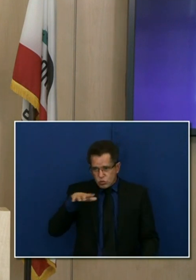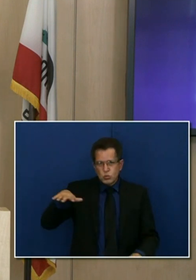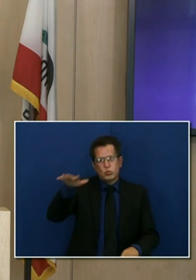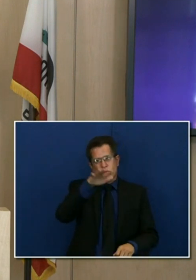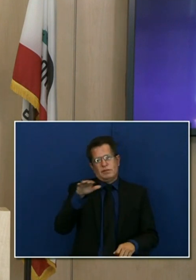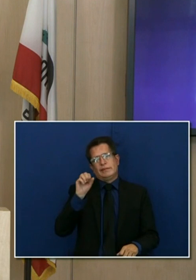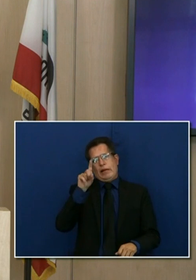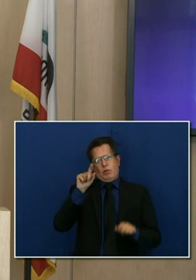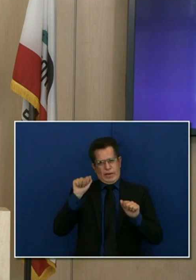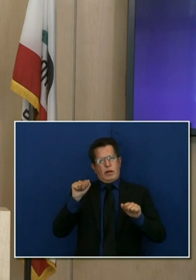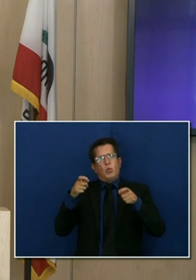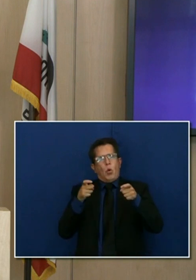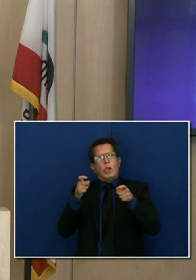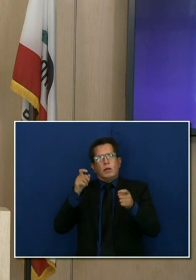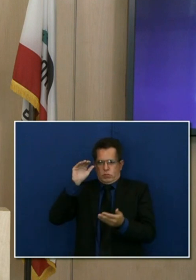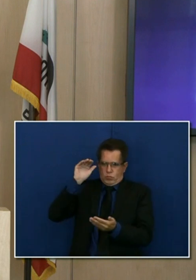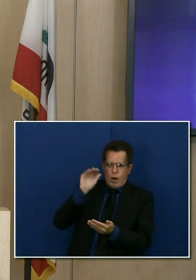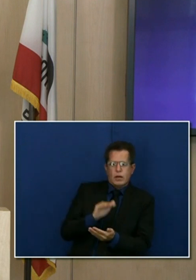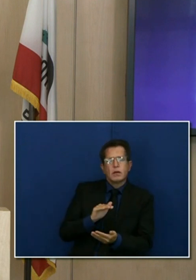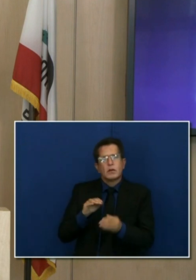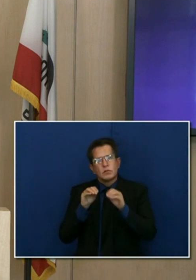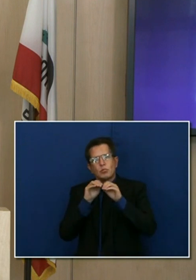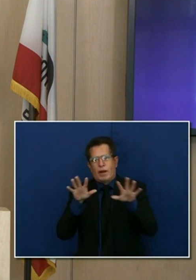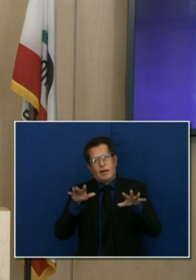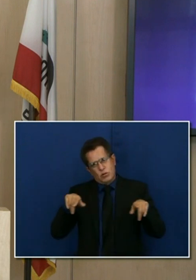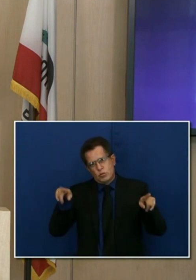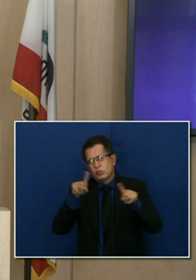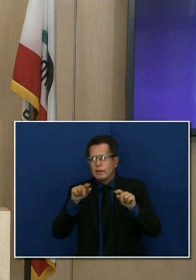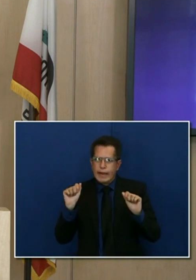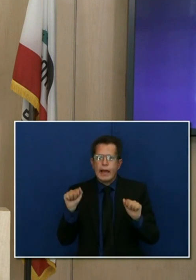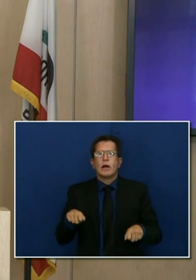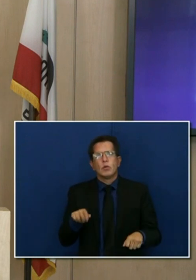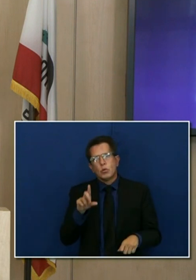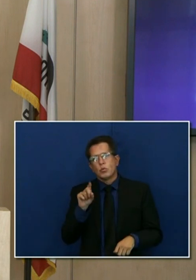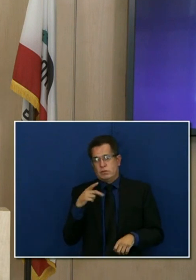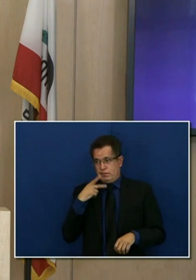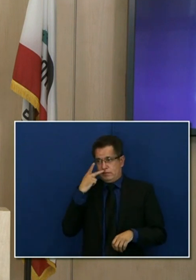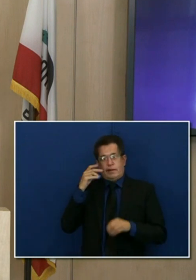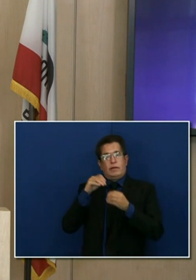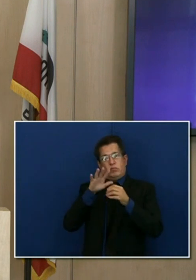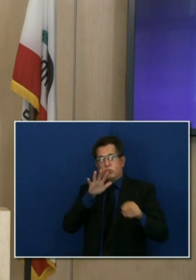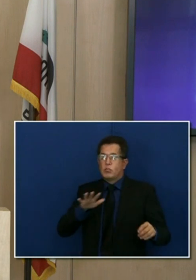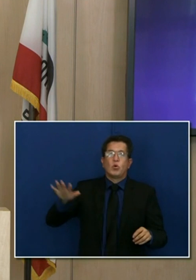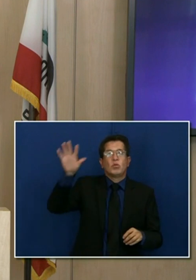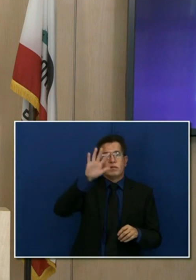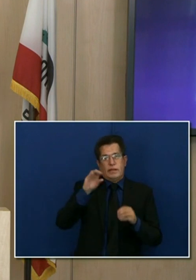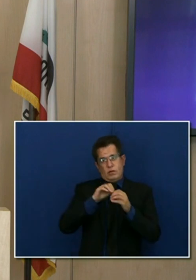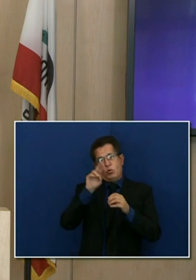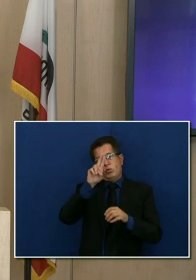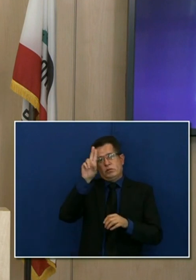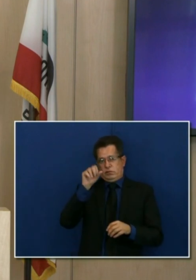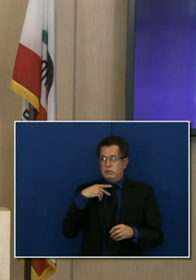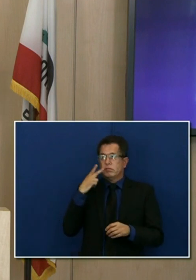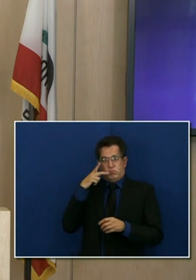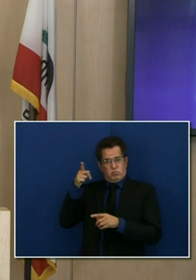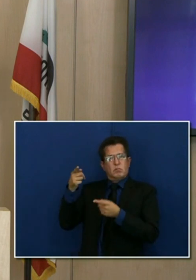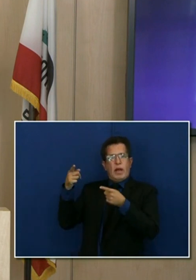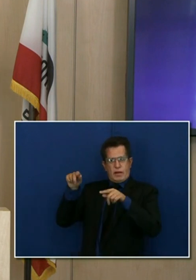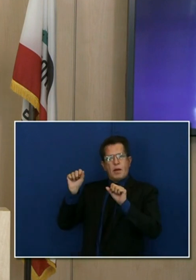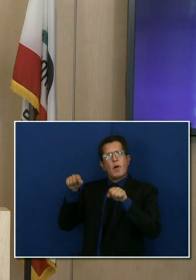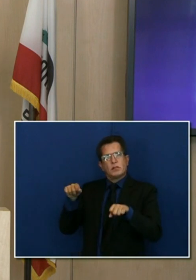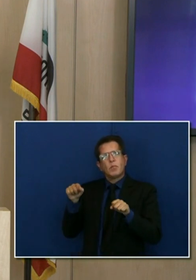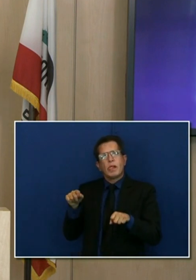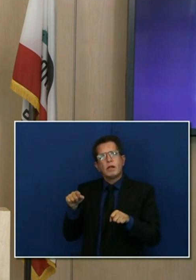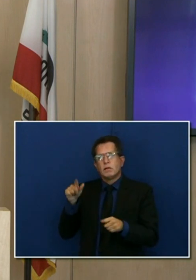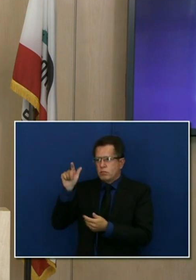to control the spread. We see examples throughout America of what is possible. We see examples of what